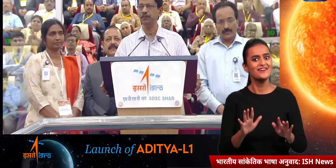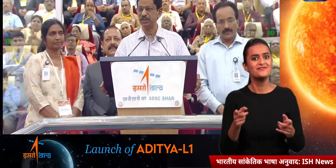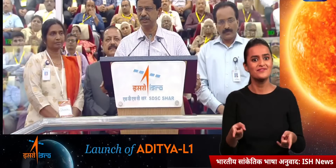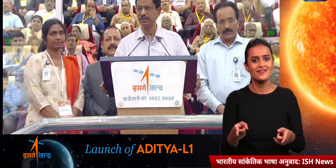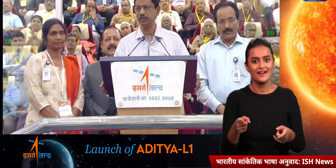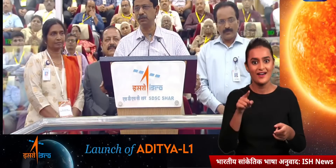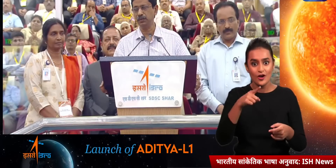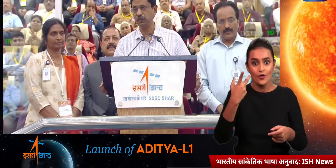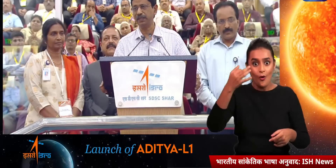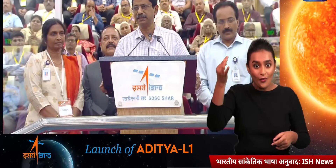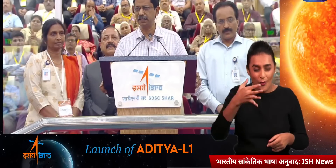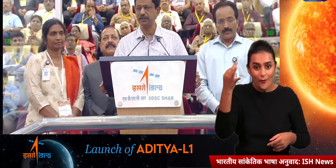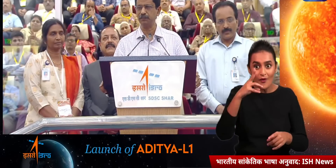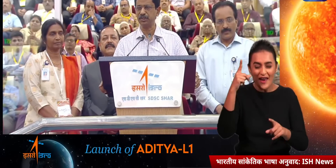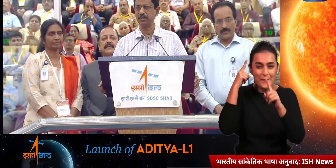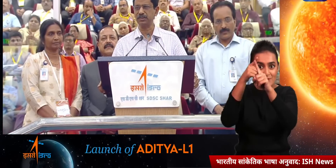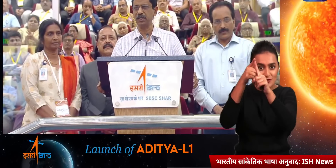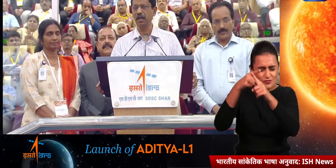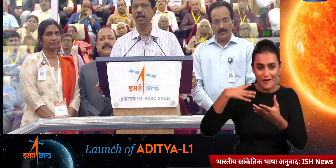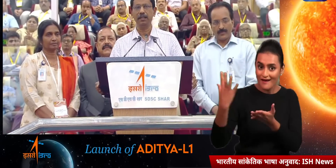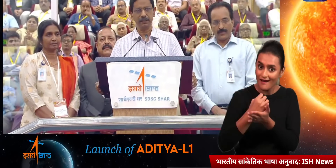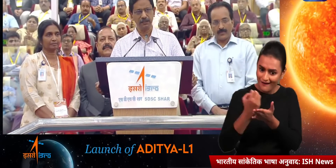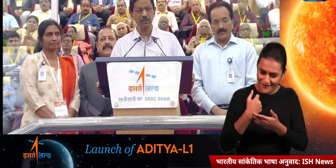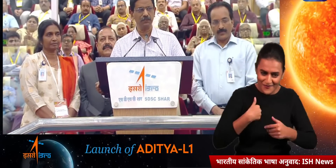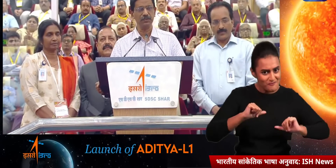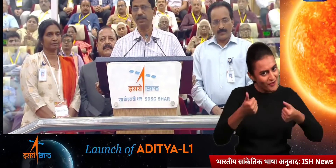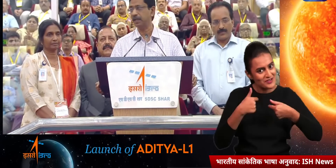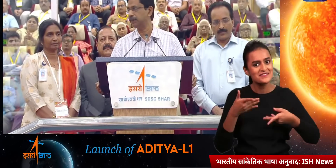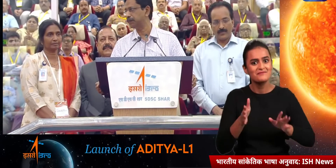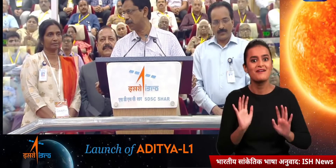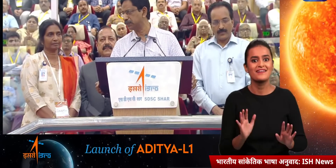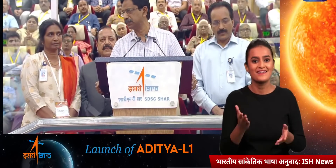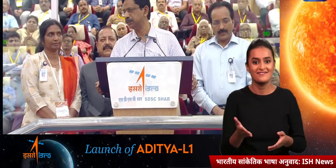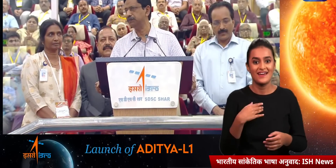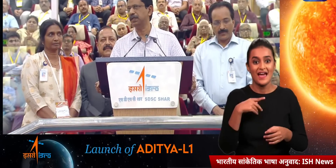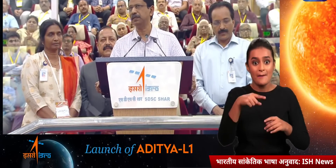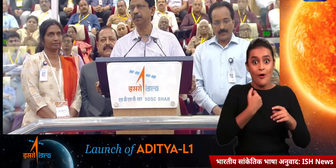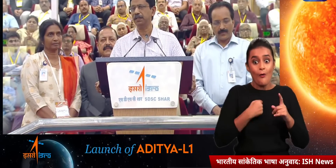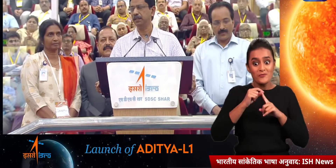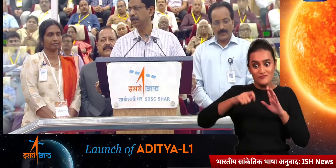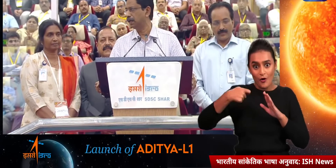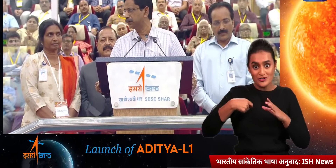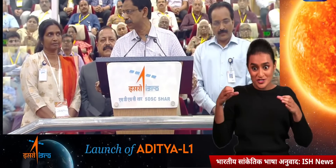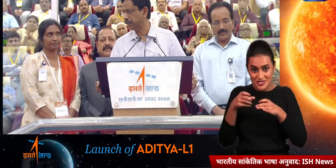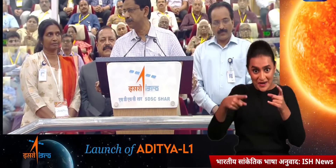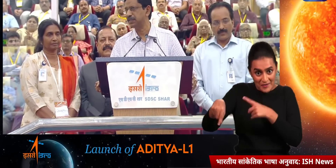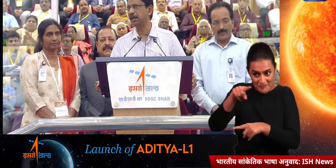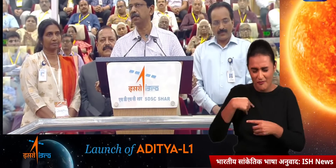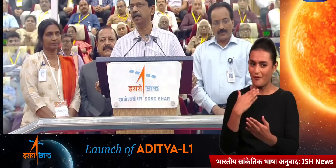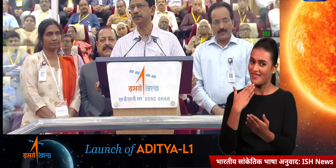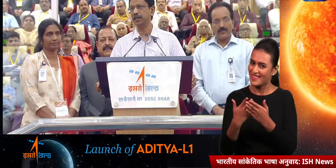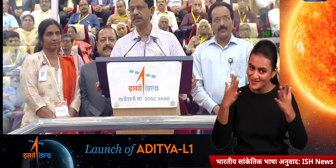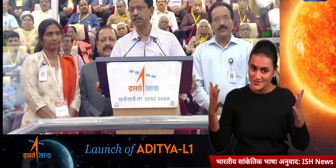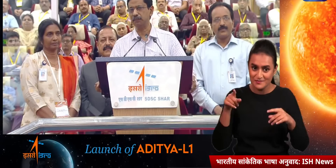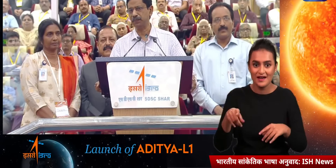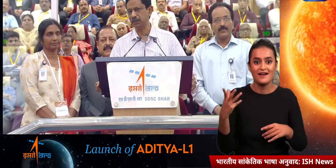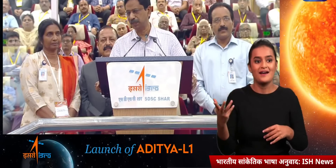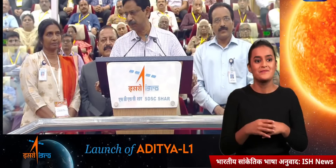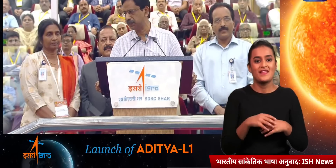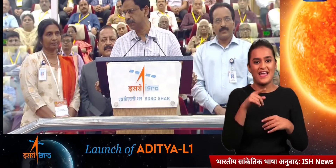new missions, to new and challenging missions. I take this opportunity to thank my project team led by our Sri M.J. Lal as well